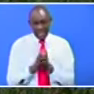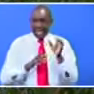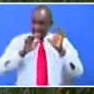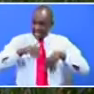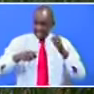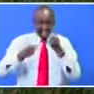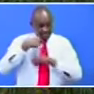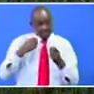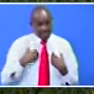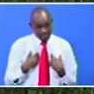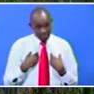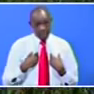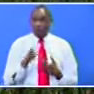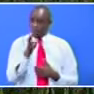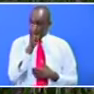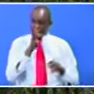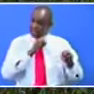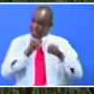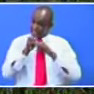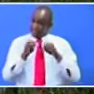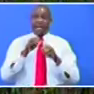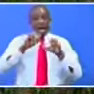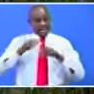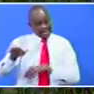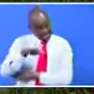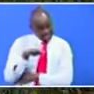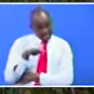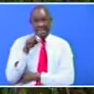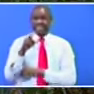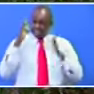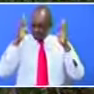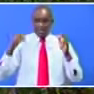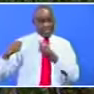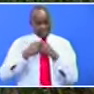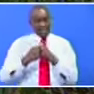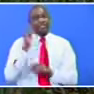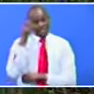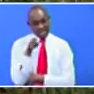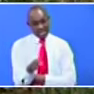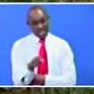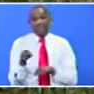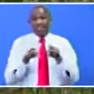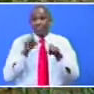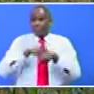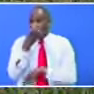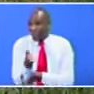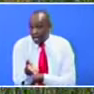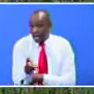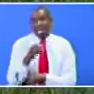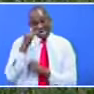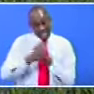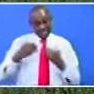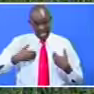agricultural activities, water management in agriculture is a big challenge in Kenya. At the same time, the